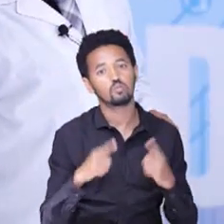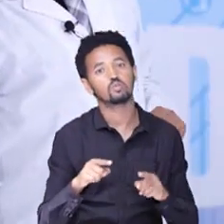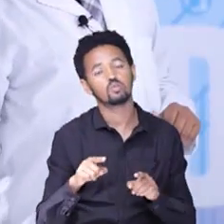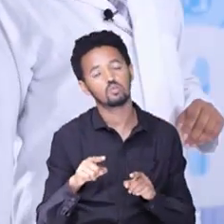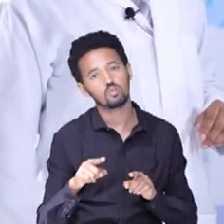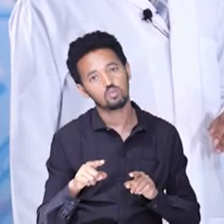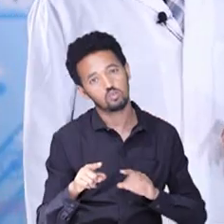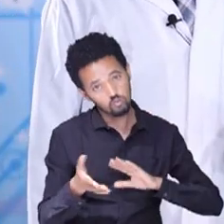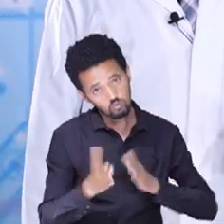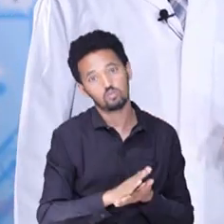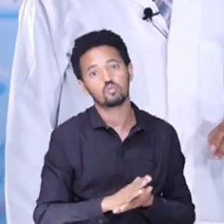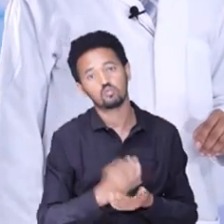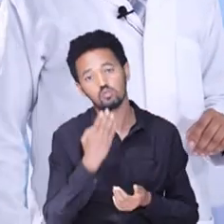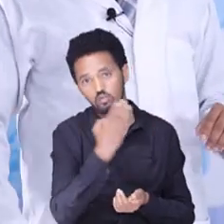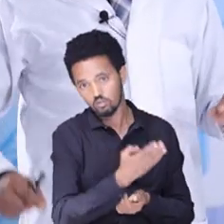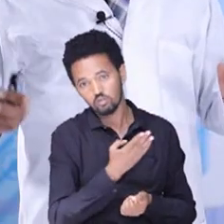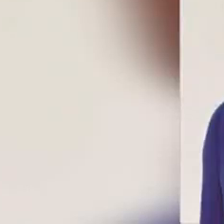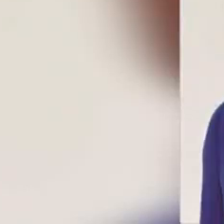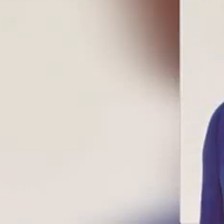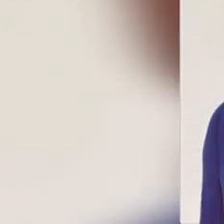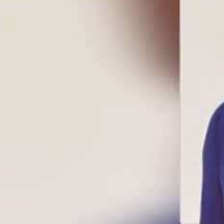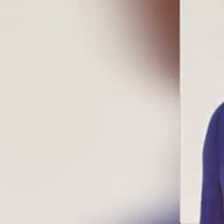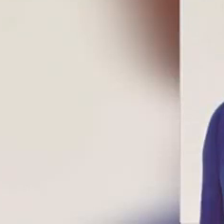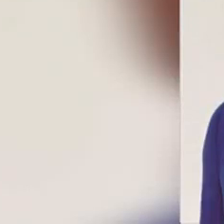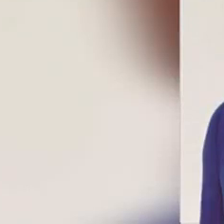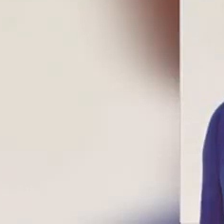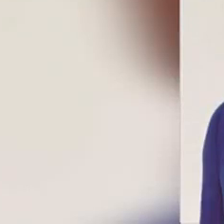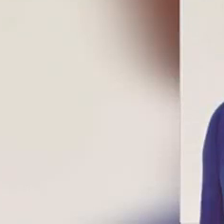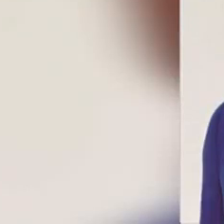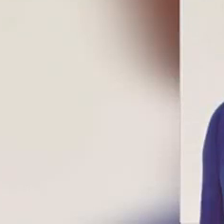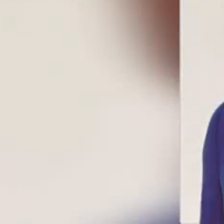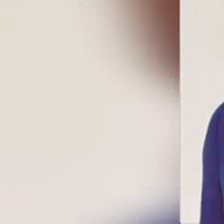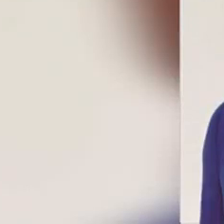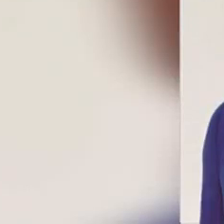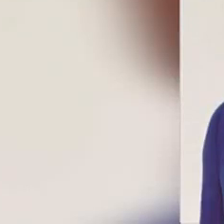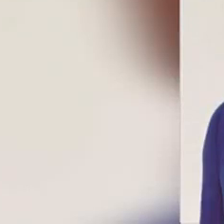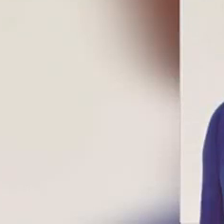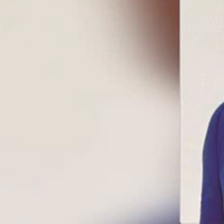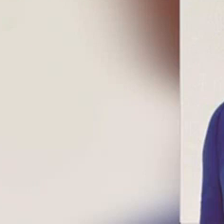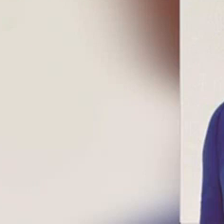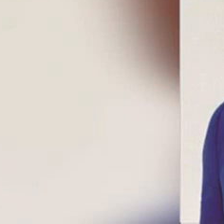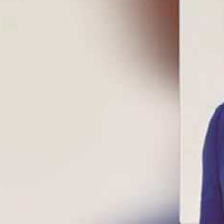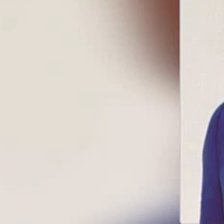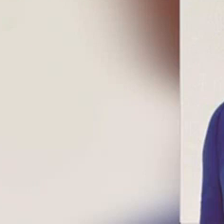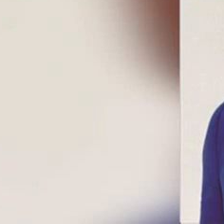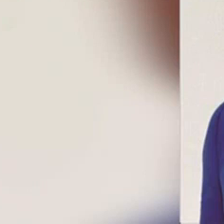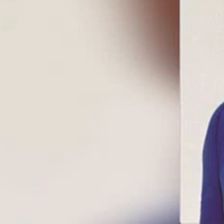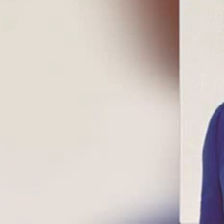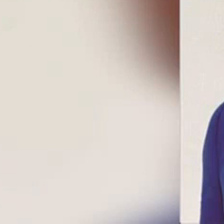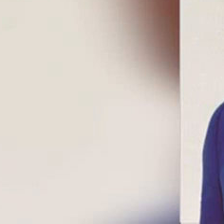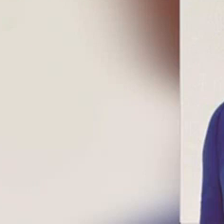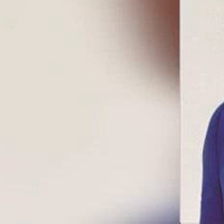1974. The Major Mengistu Haile Mariam, he was the delegate of the Third Army Division in Hararge.